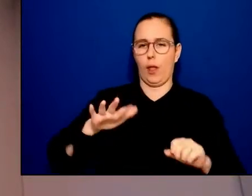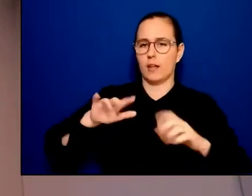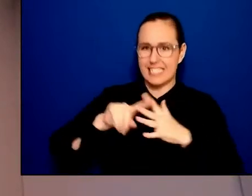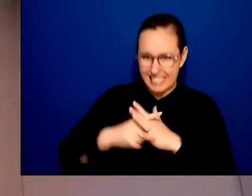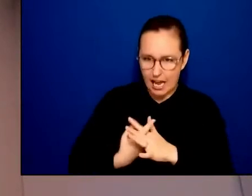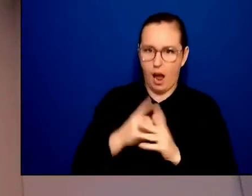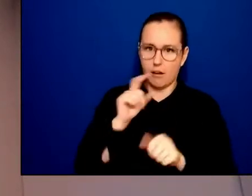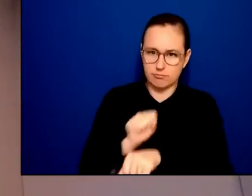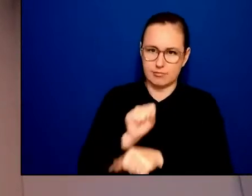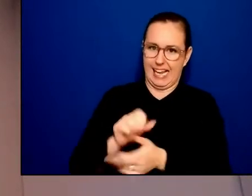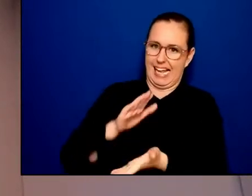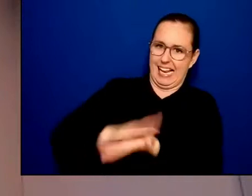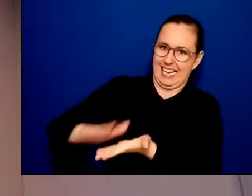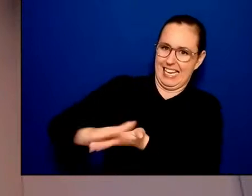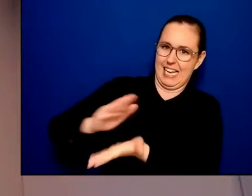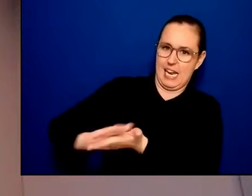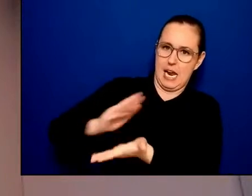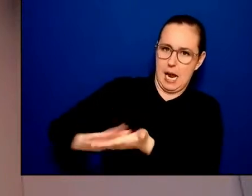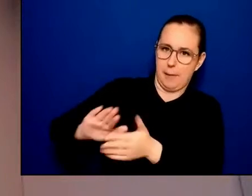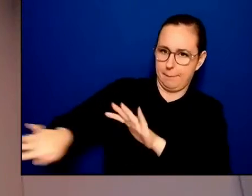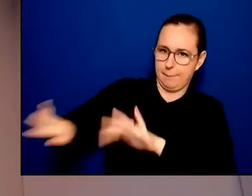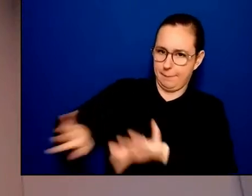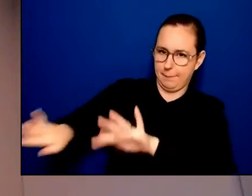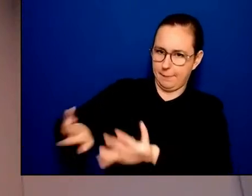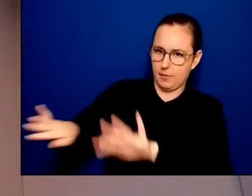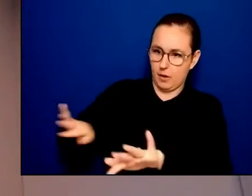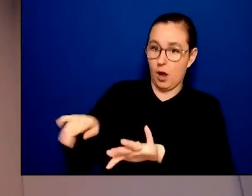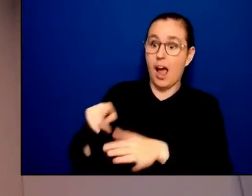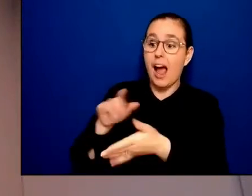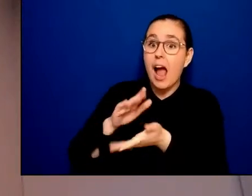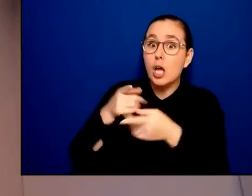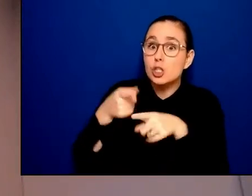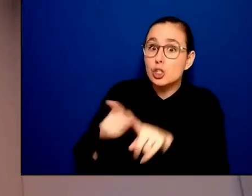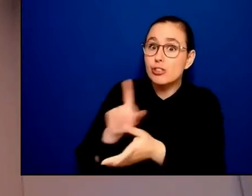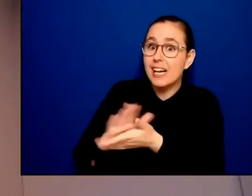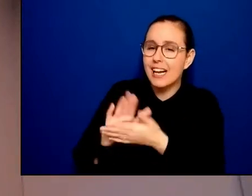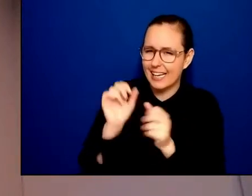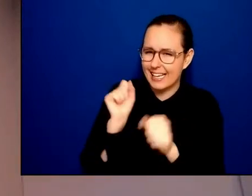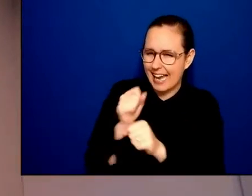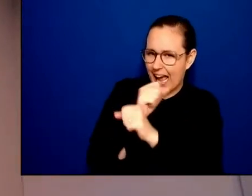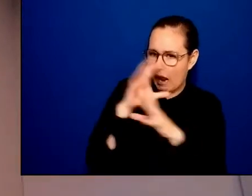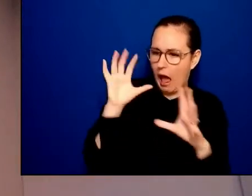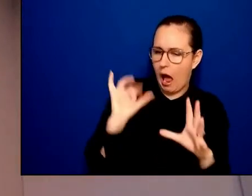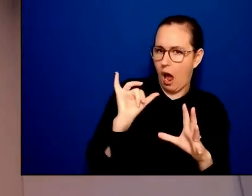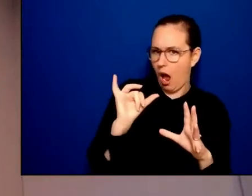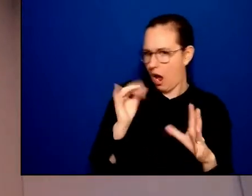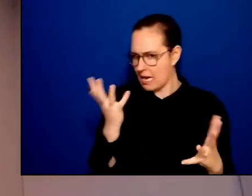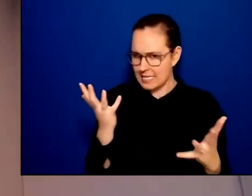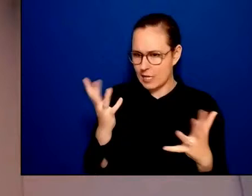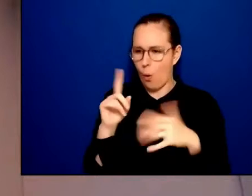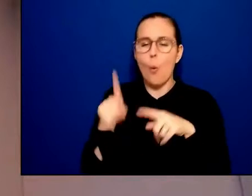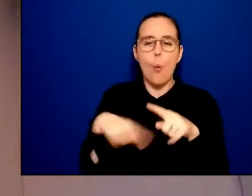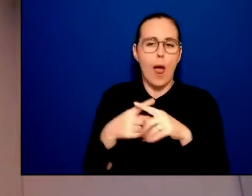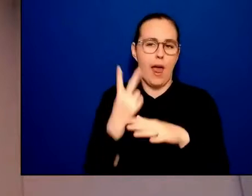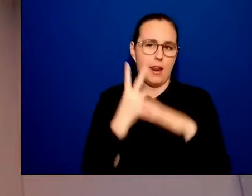better understanding of our timelines for being able to look at access in the coming days of an